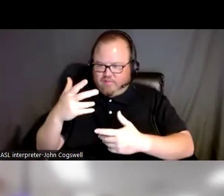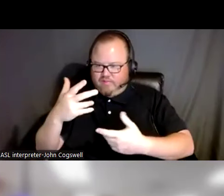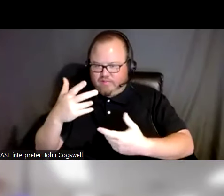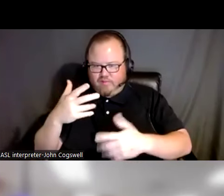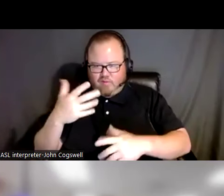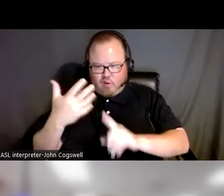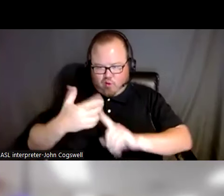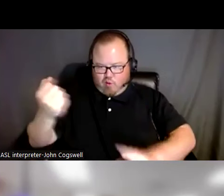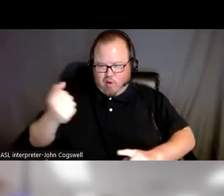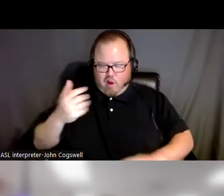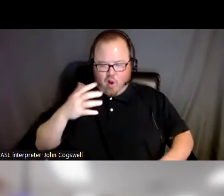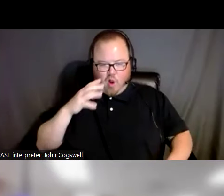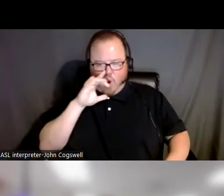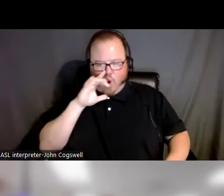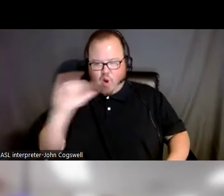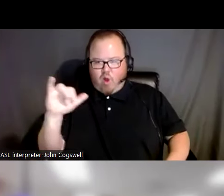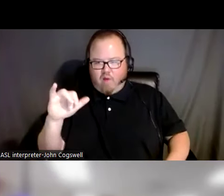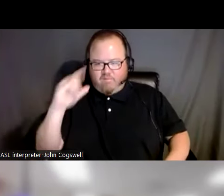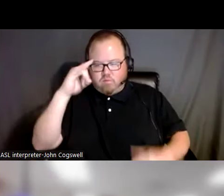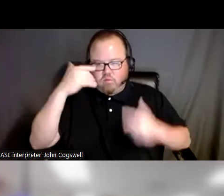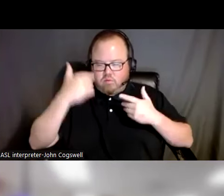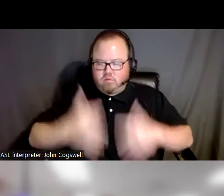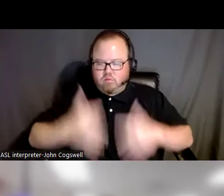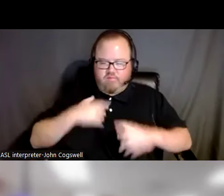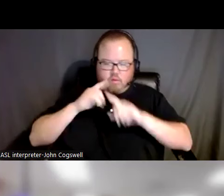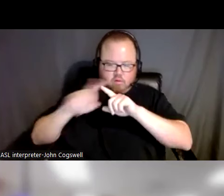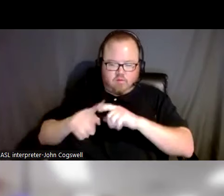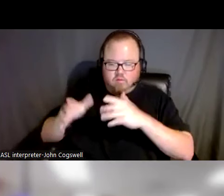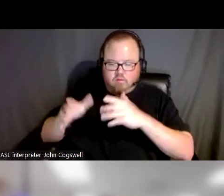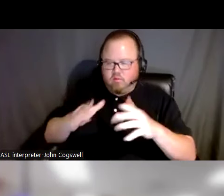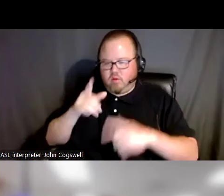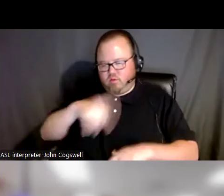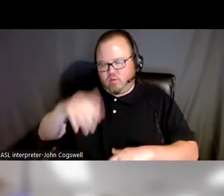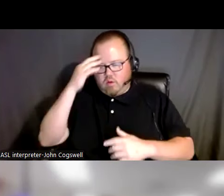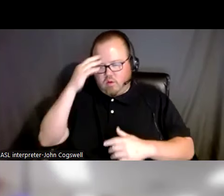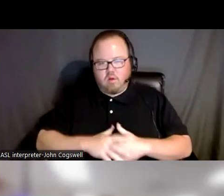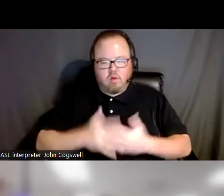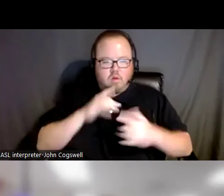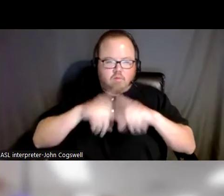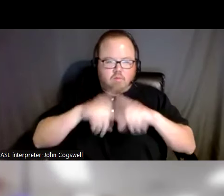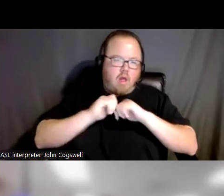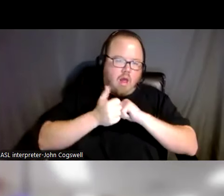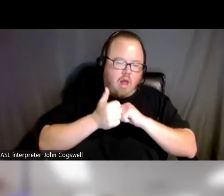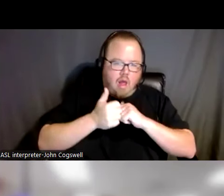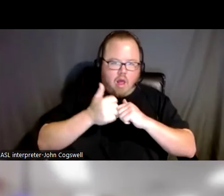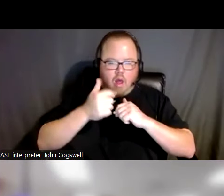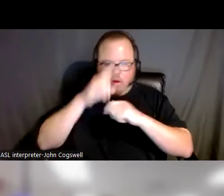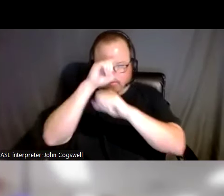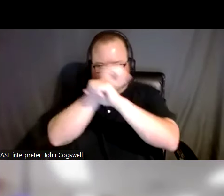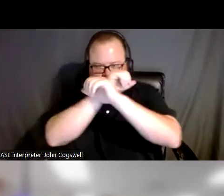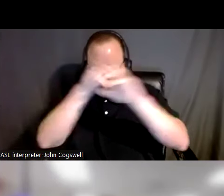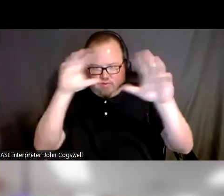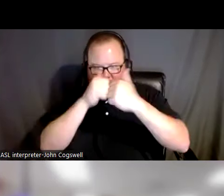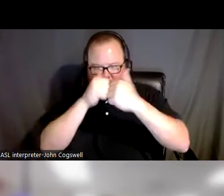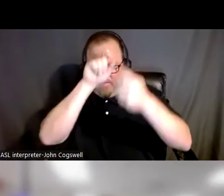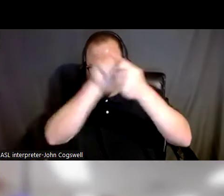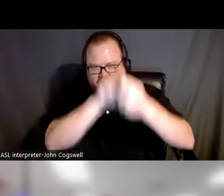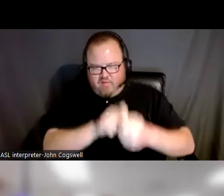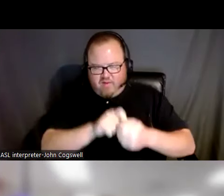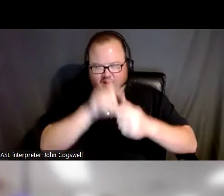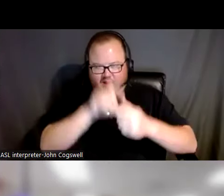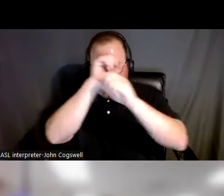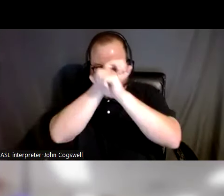as we'll get into, there's different means and methods, as I'm sure you're aware. And depending on how detailed that picture is, depending on how drawn out that picture